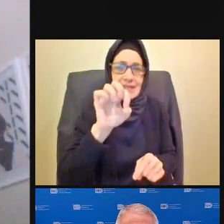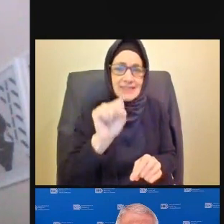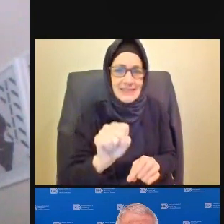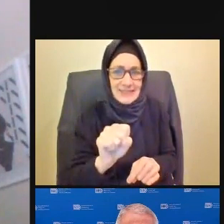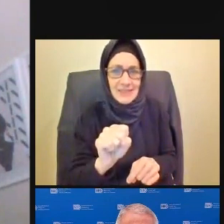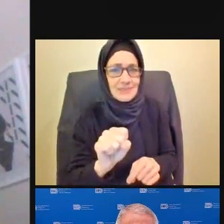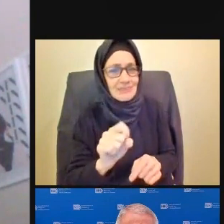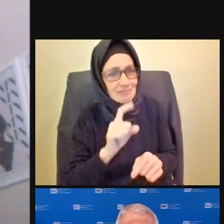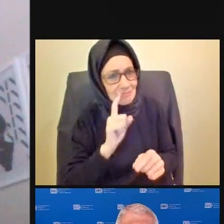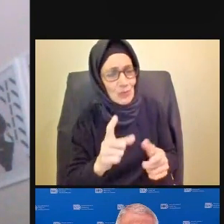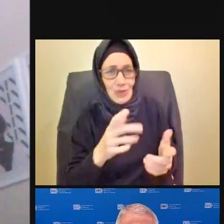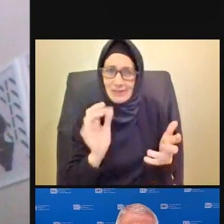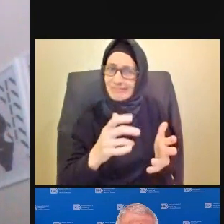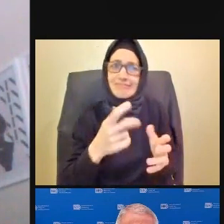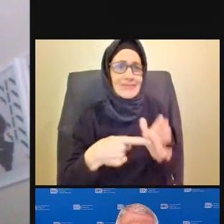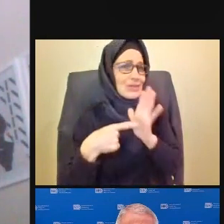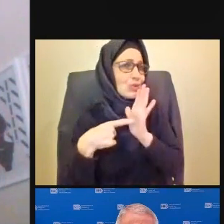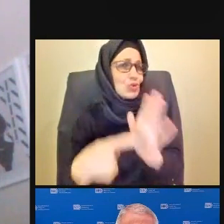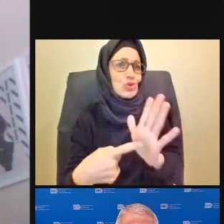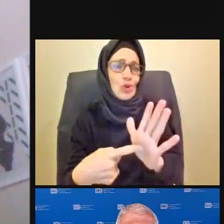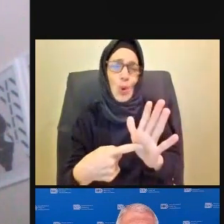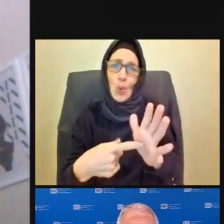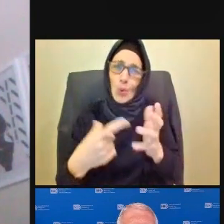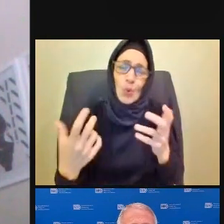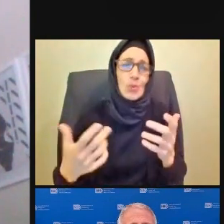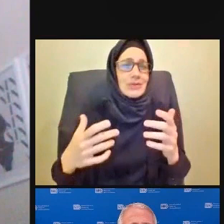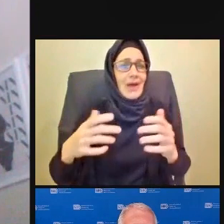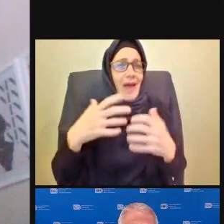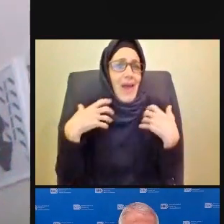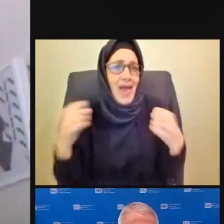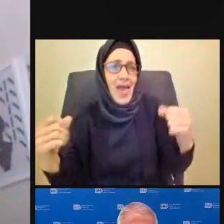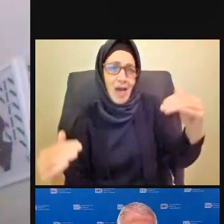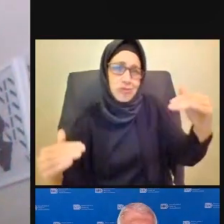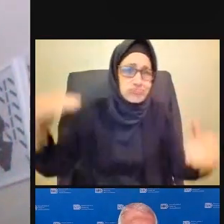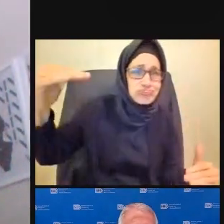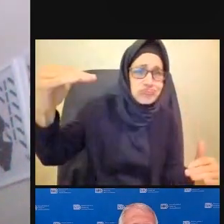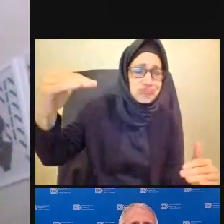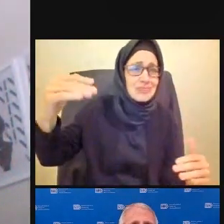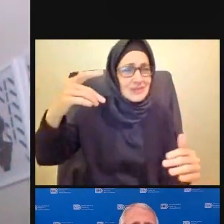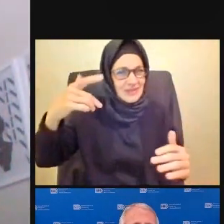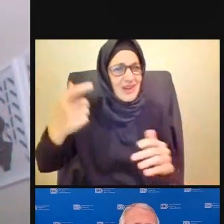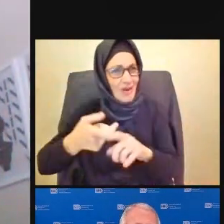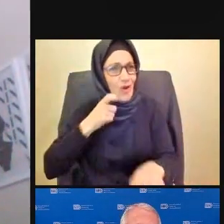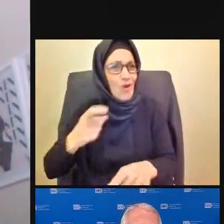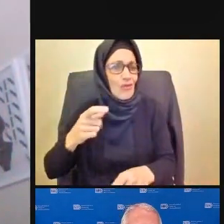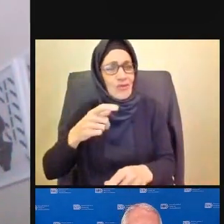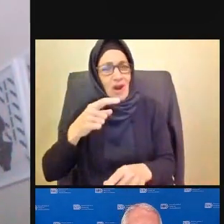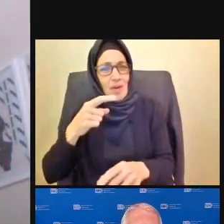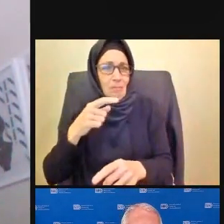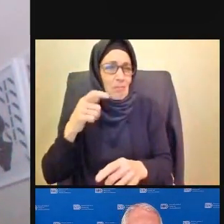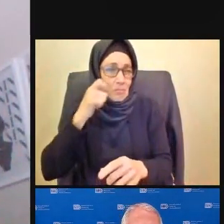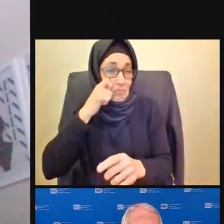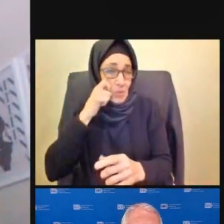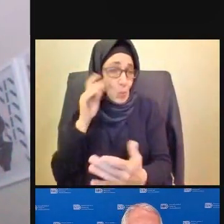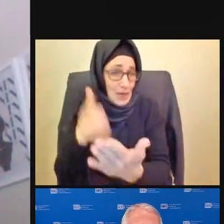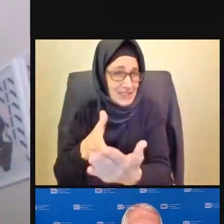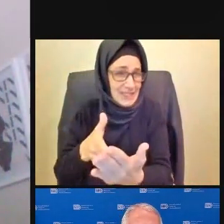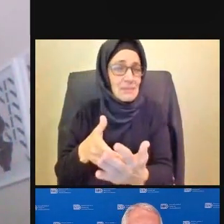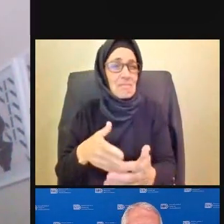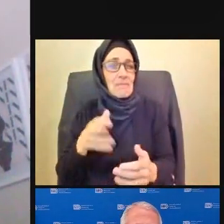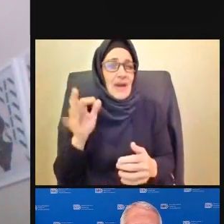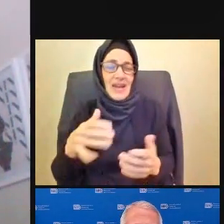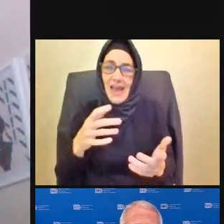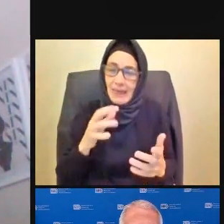which has once again highlighting longstanding health inequities driven by structural racism, it is no surprise then that mistrust of the medical and